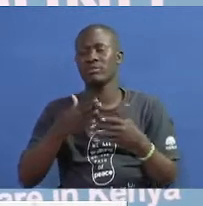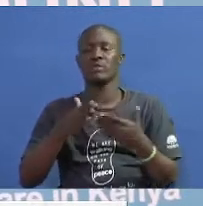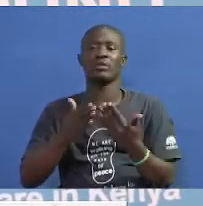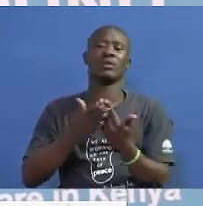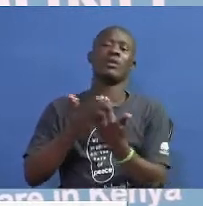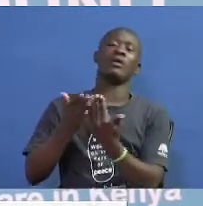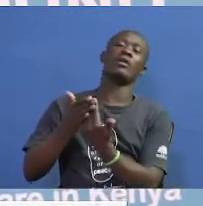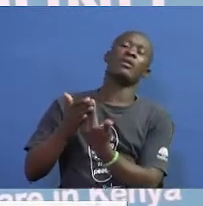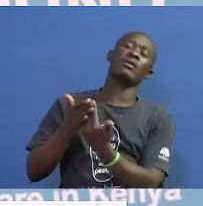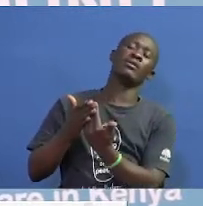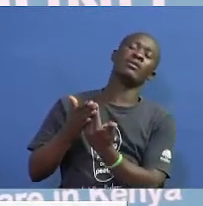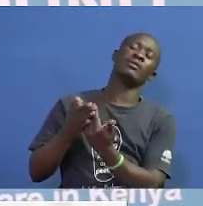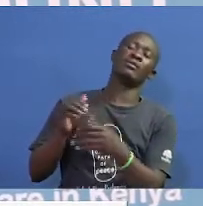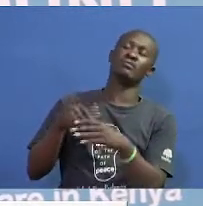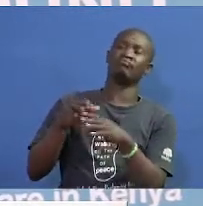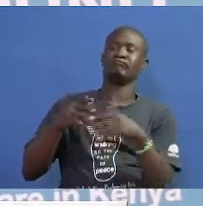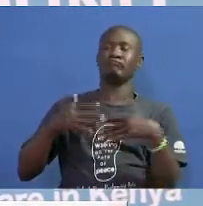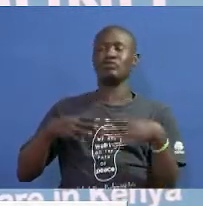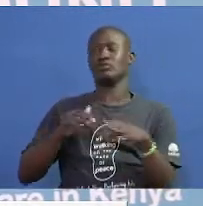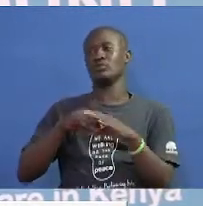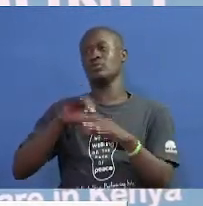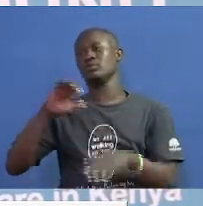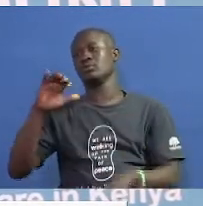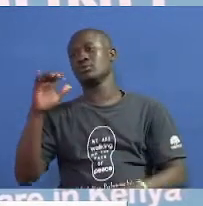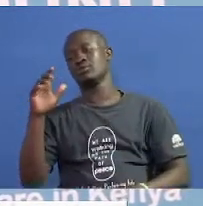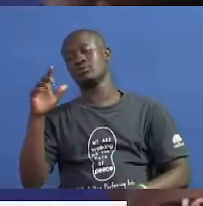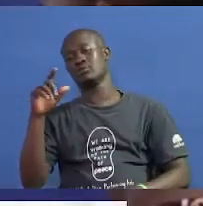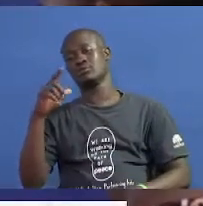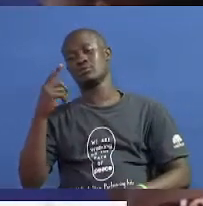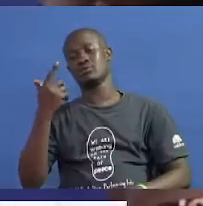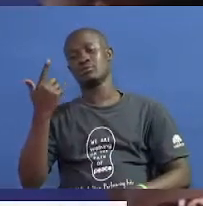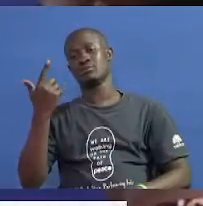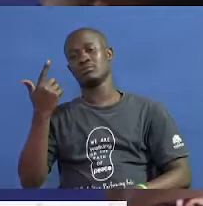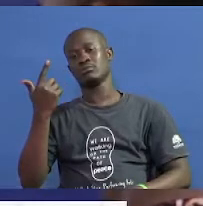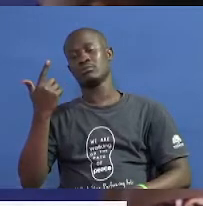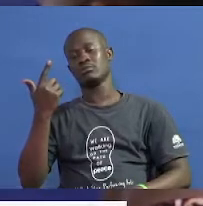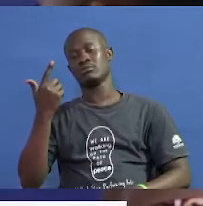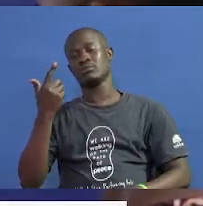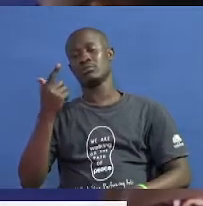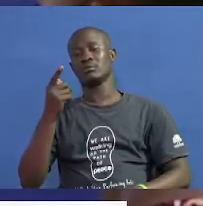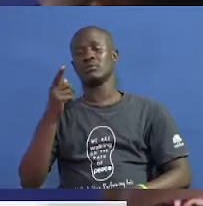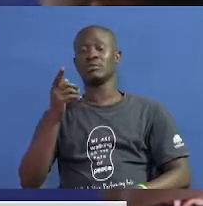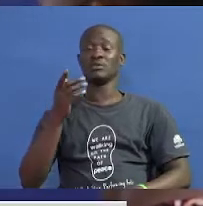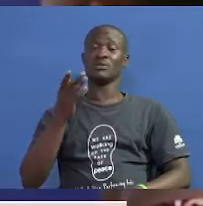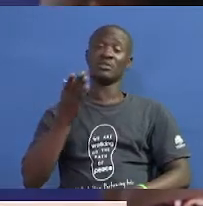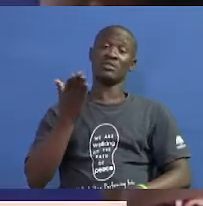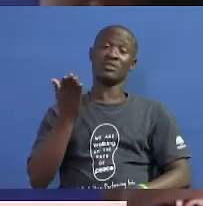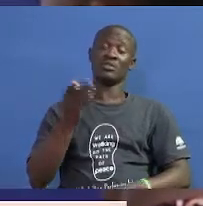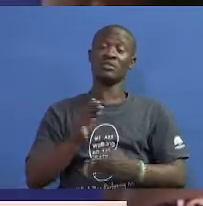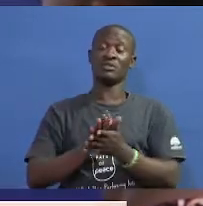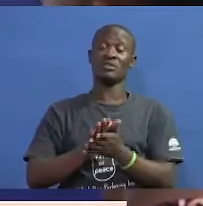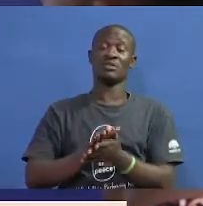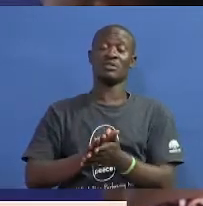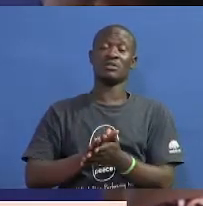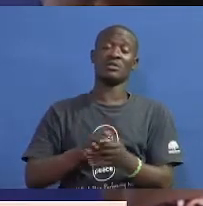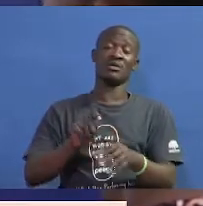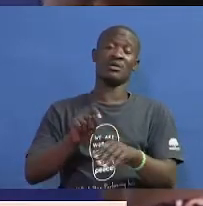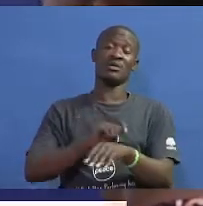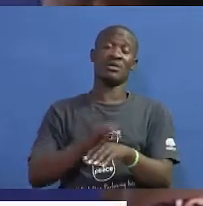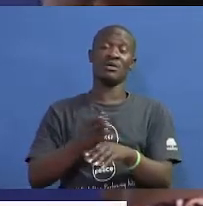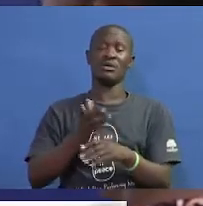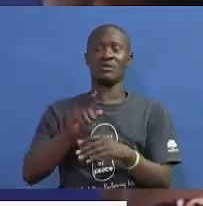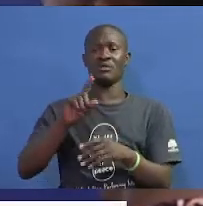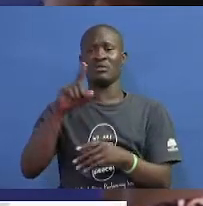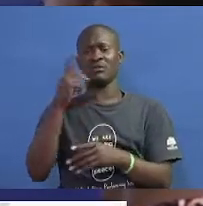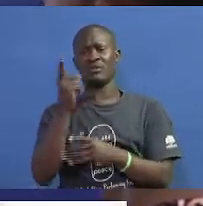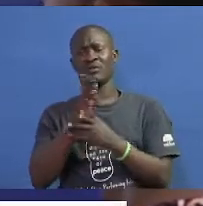care to all these people in those counties specifically? Well, this is the kickoff training so far, and so this